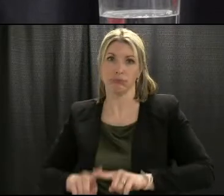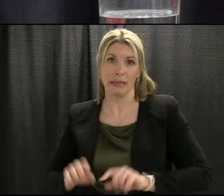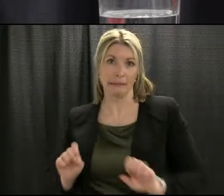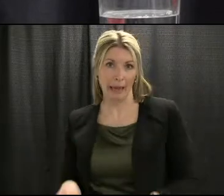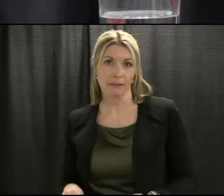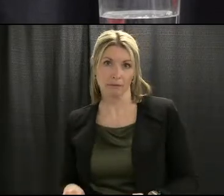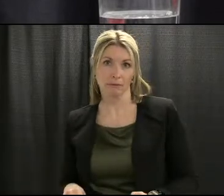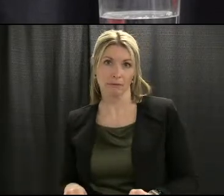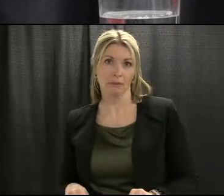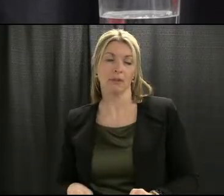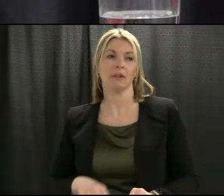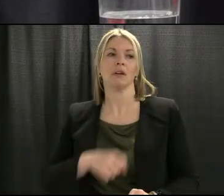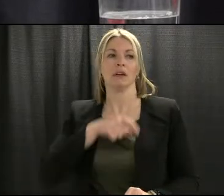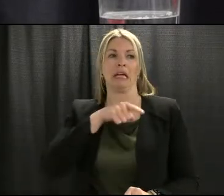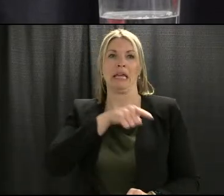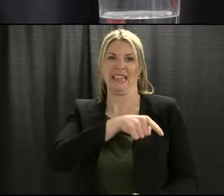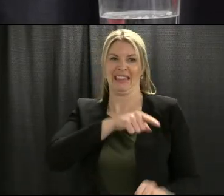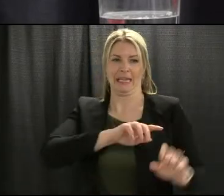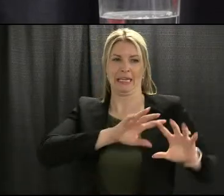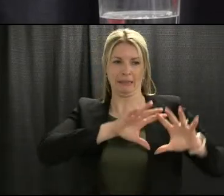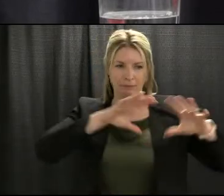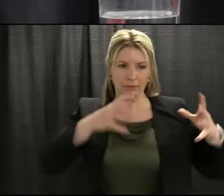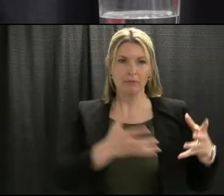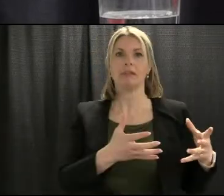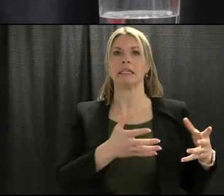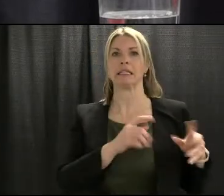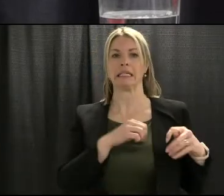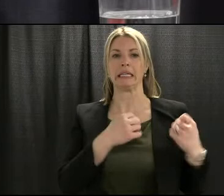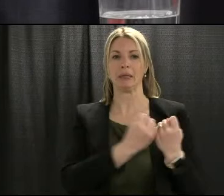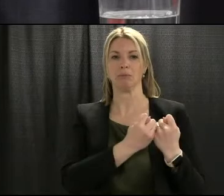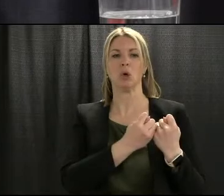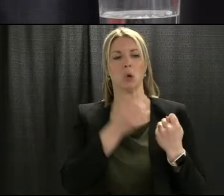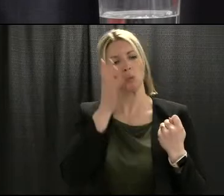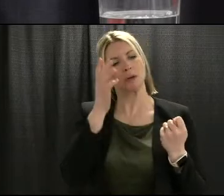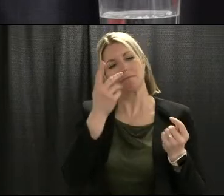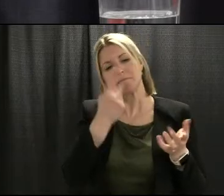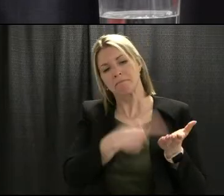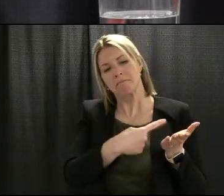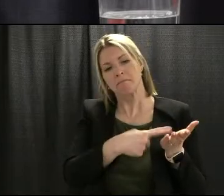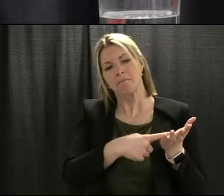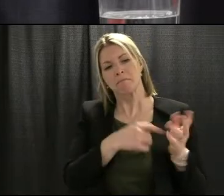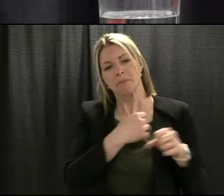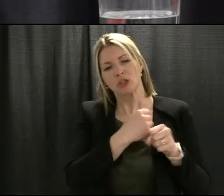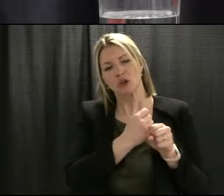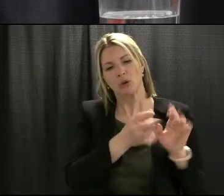members will collaborate with each other to provide the right care for your health needs